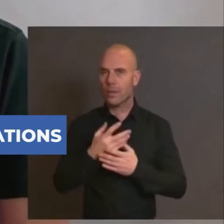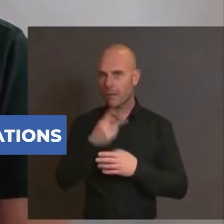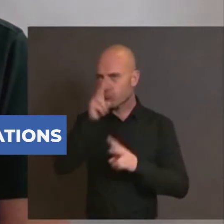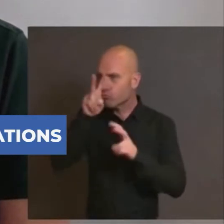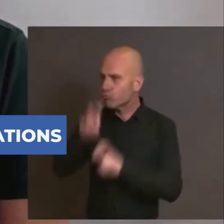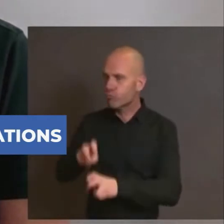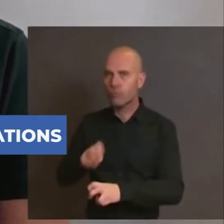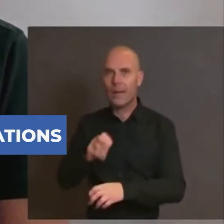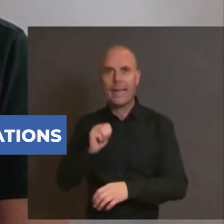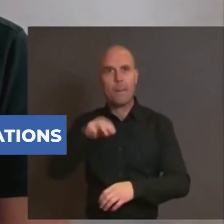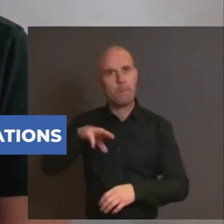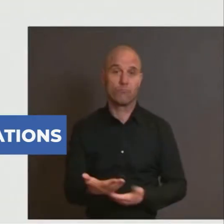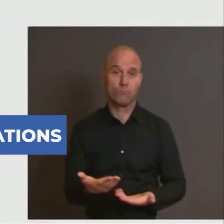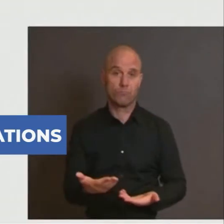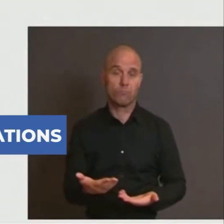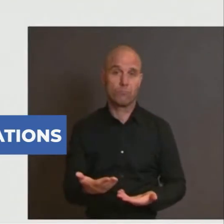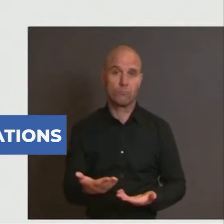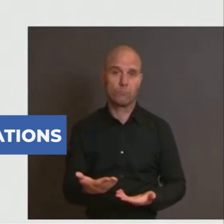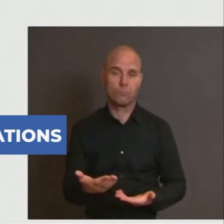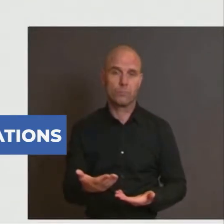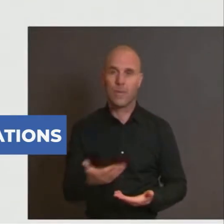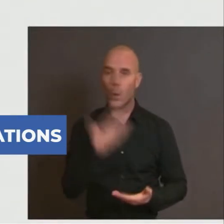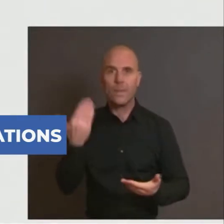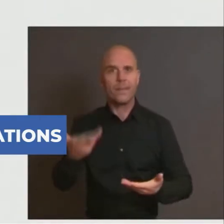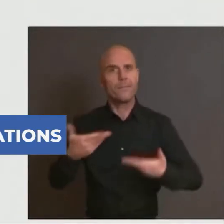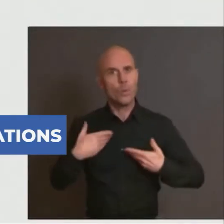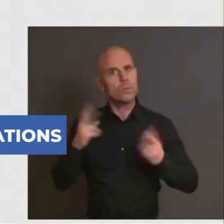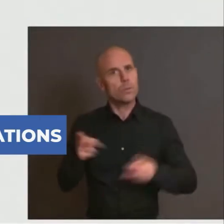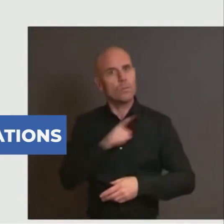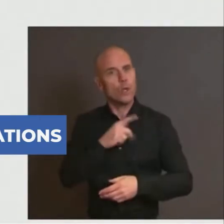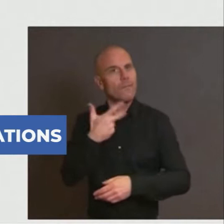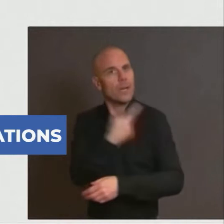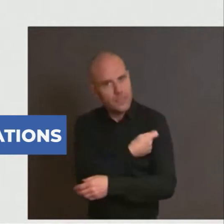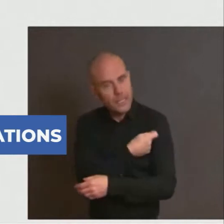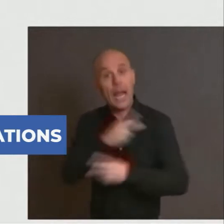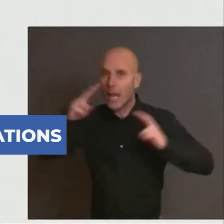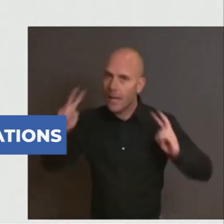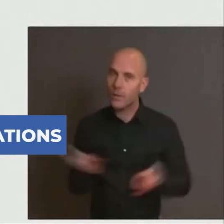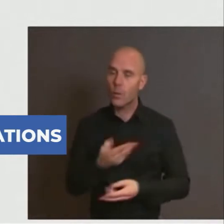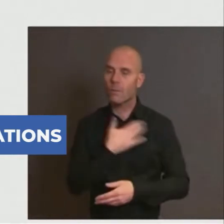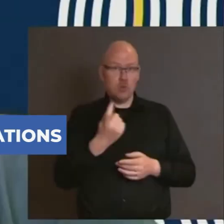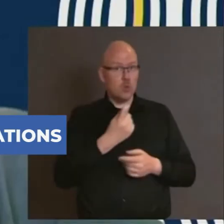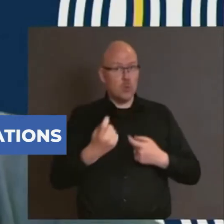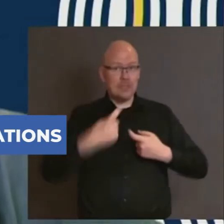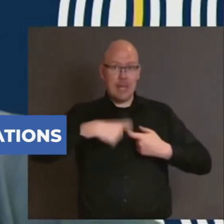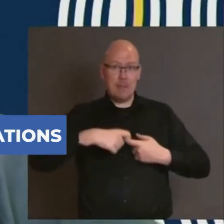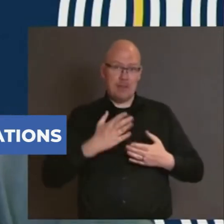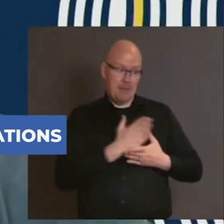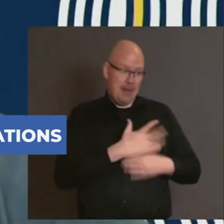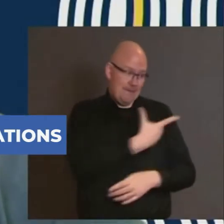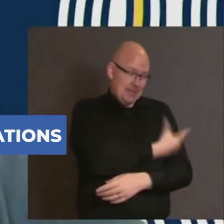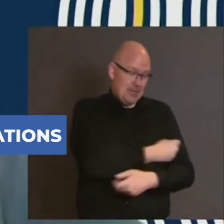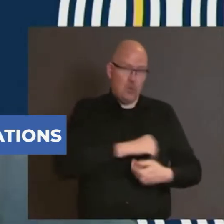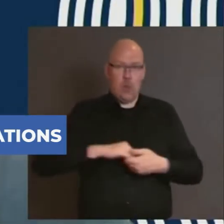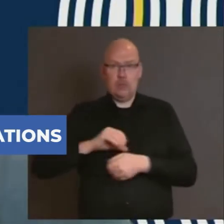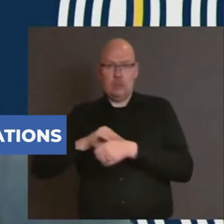Norway have reported isolated cases of bleeding, blood clots and a low platelet count after inoculations with the AstraZeneca vaccine. The